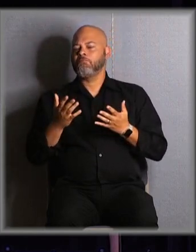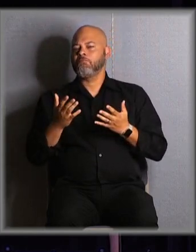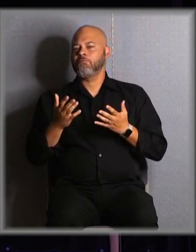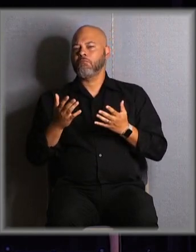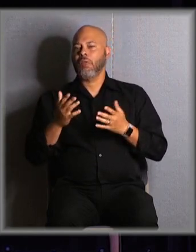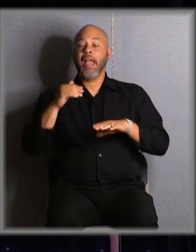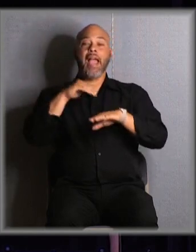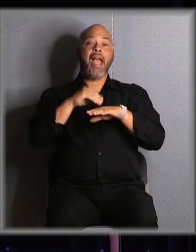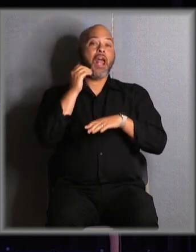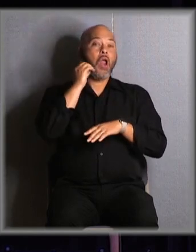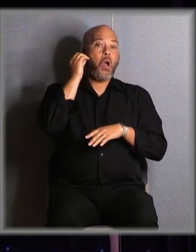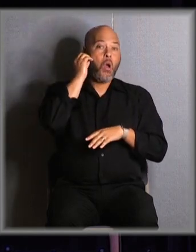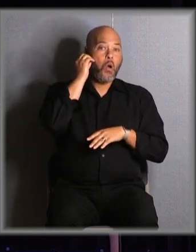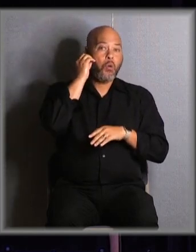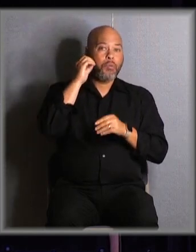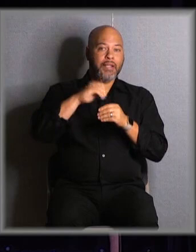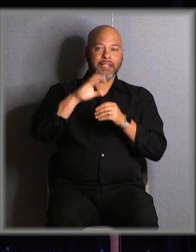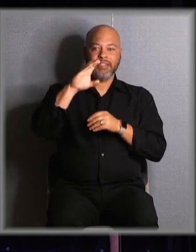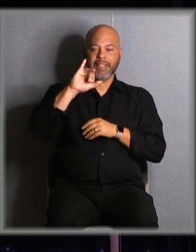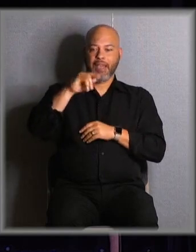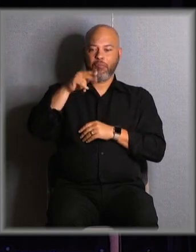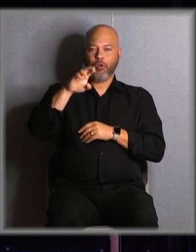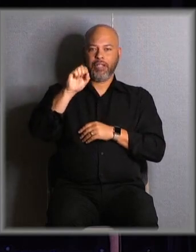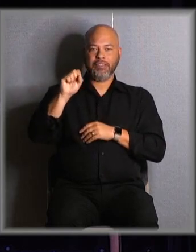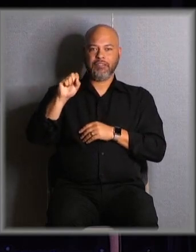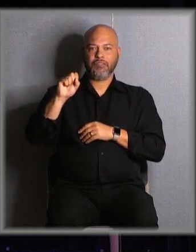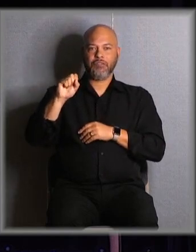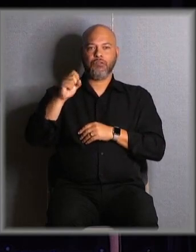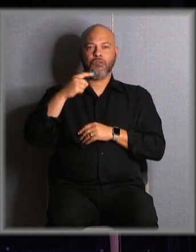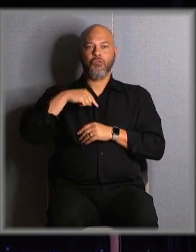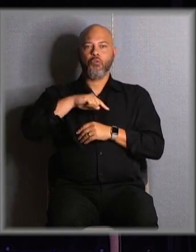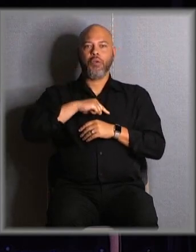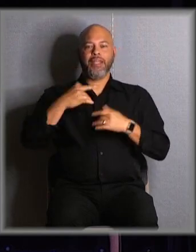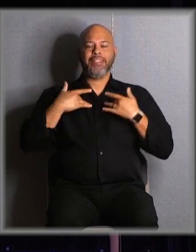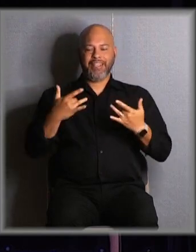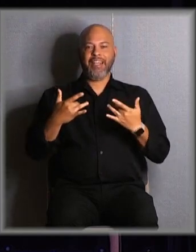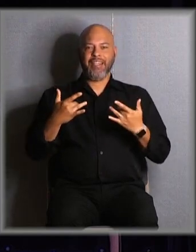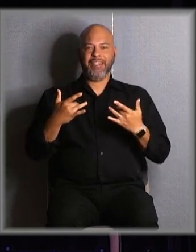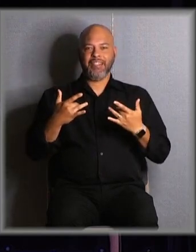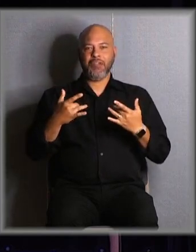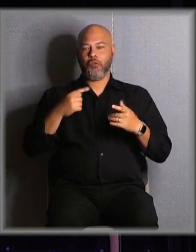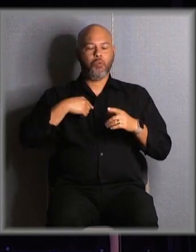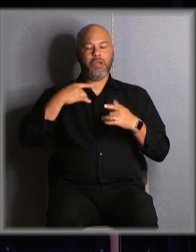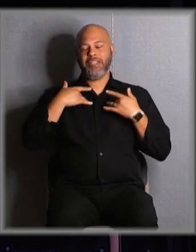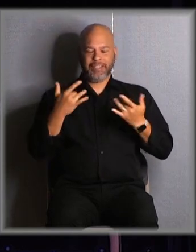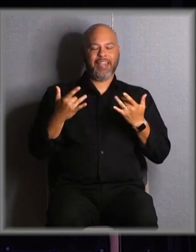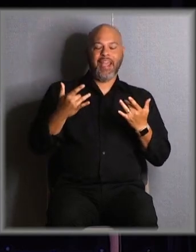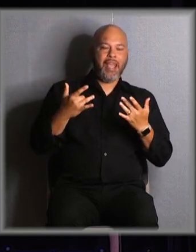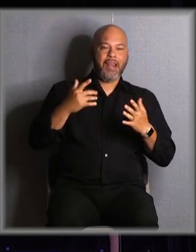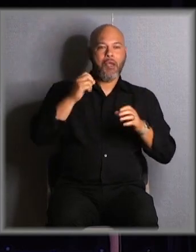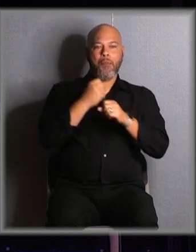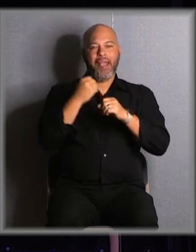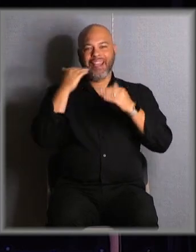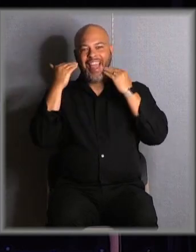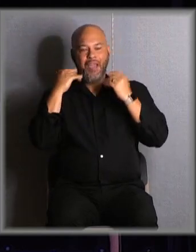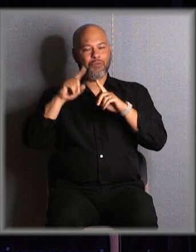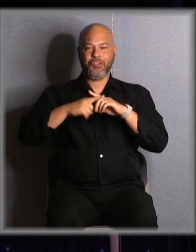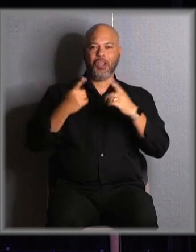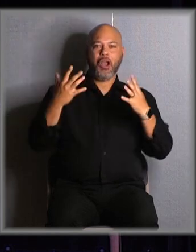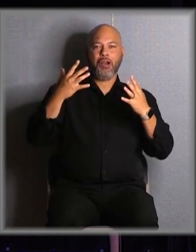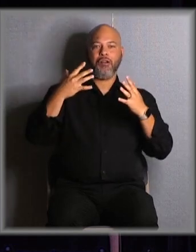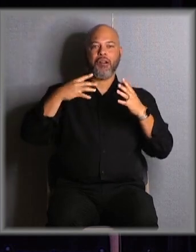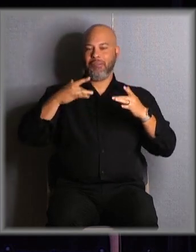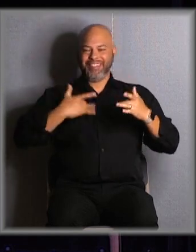at home at Cyprus, we have the tendency to cut up. They always say he cut up, he cut a rug. Amen.